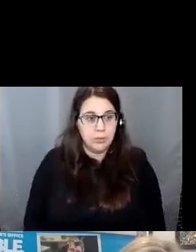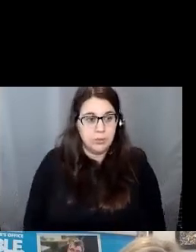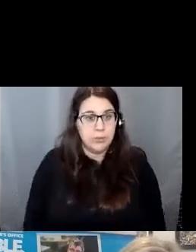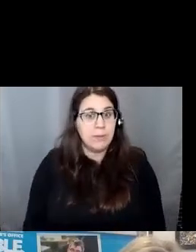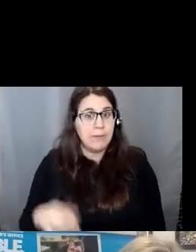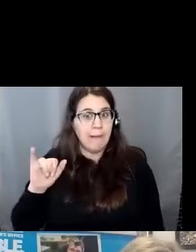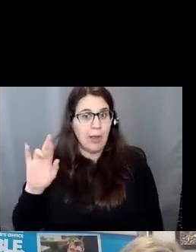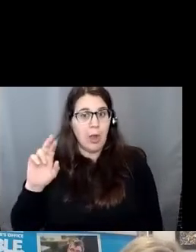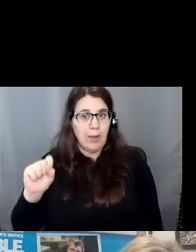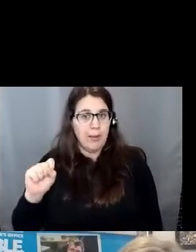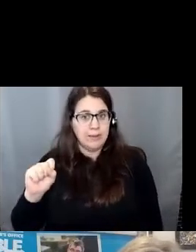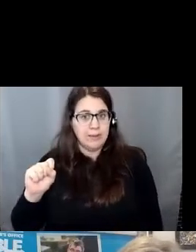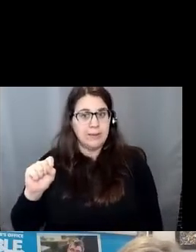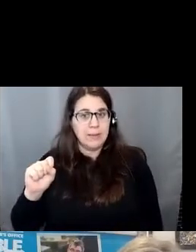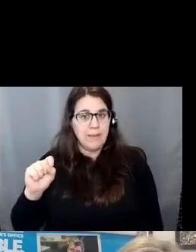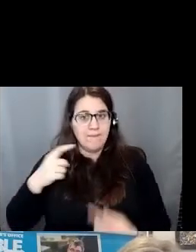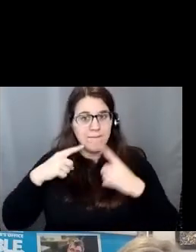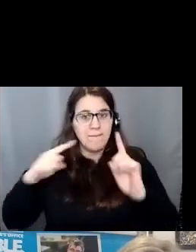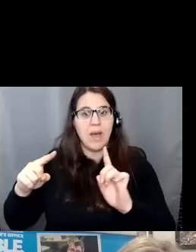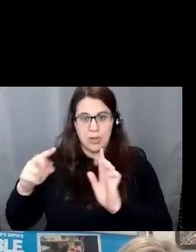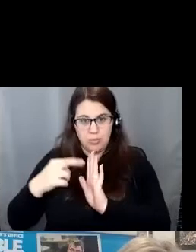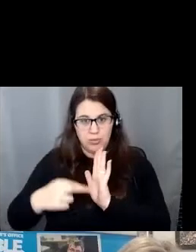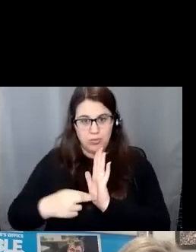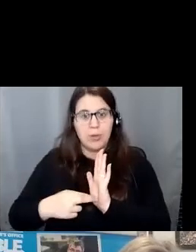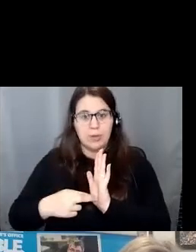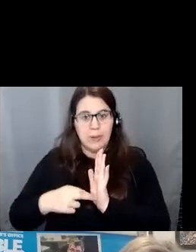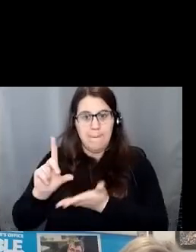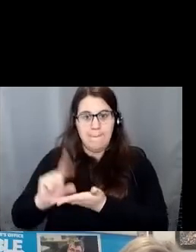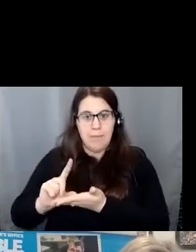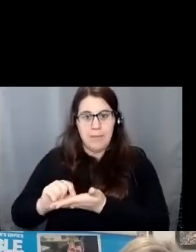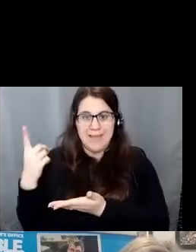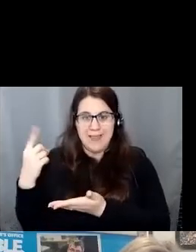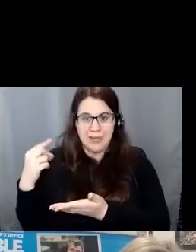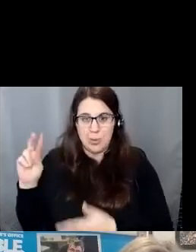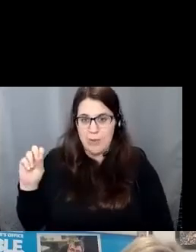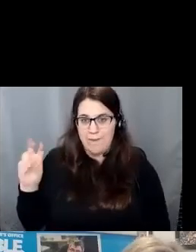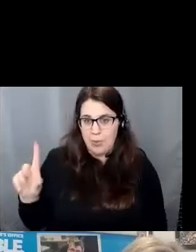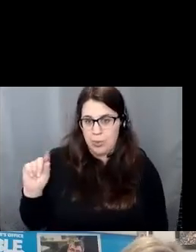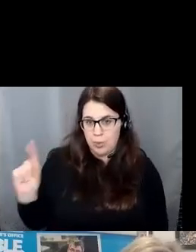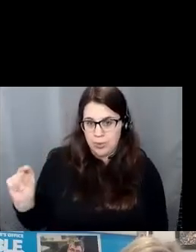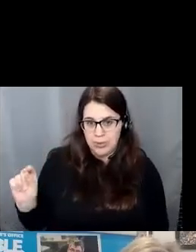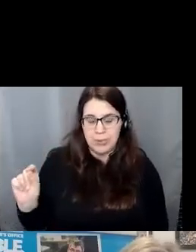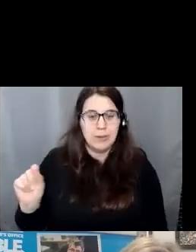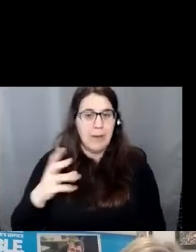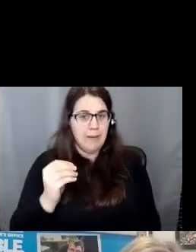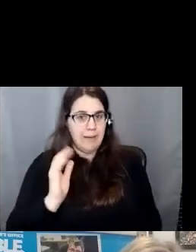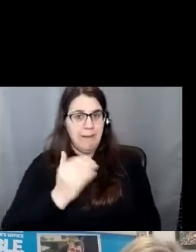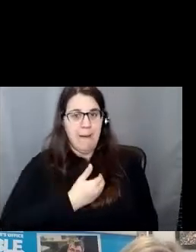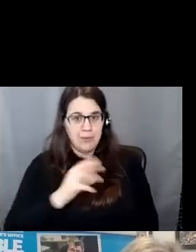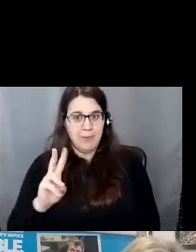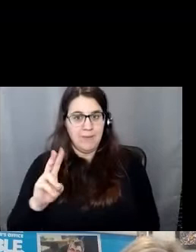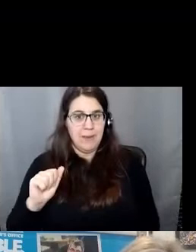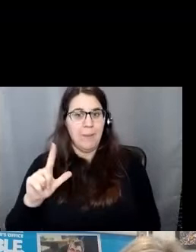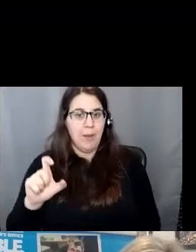the IRS final regs that were published in November of 2020. And then our WVABLE Act in the West Virginia Code